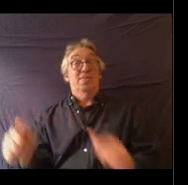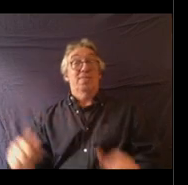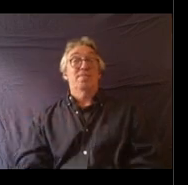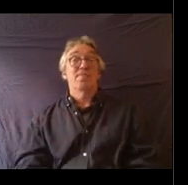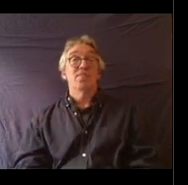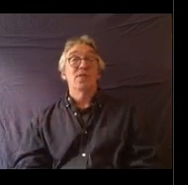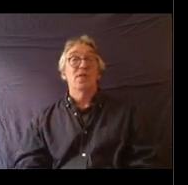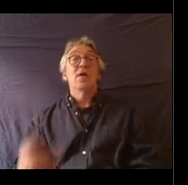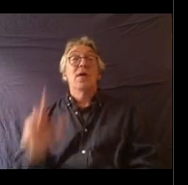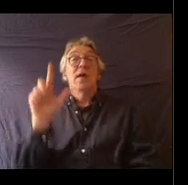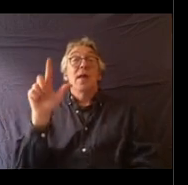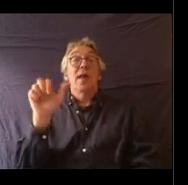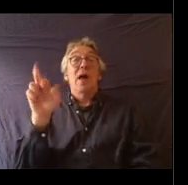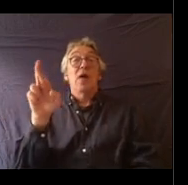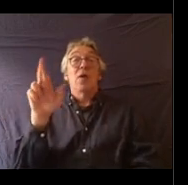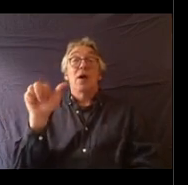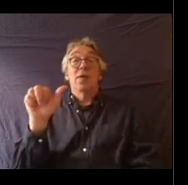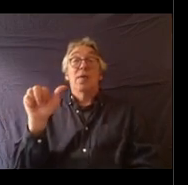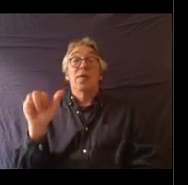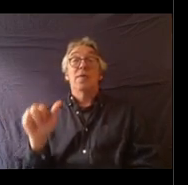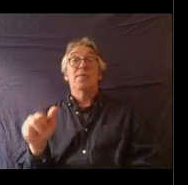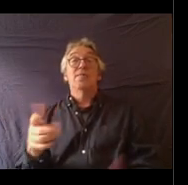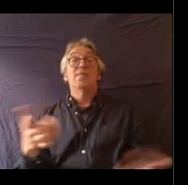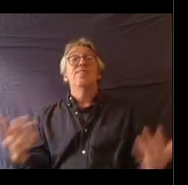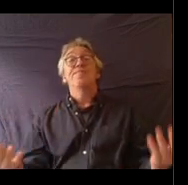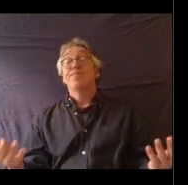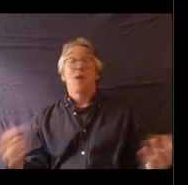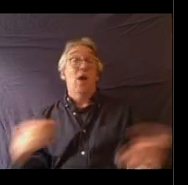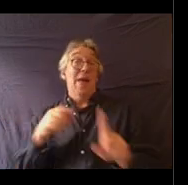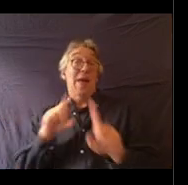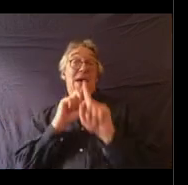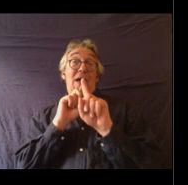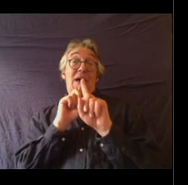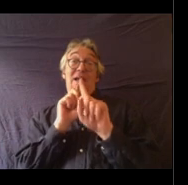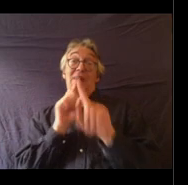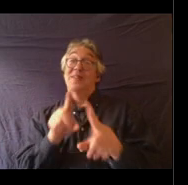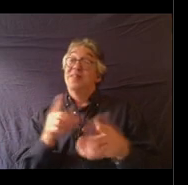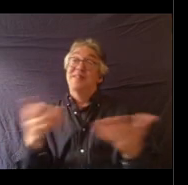Yes, here the answer has to be very